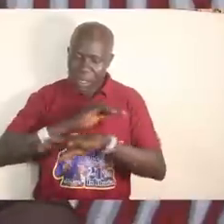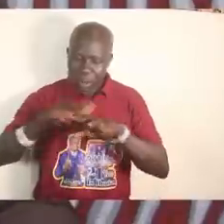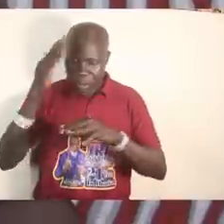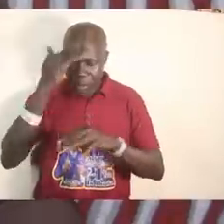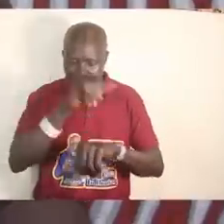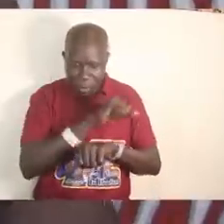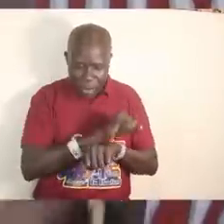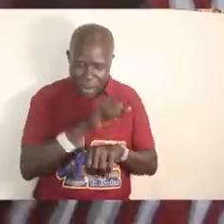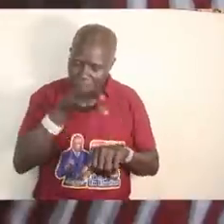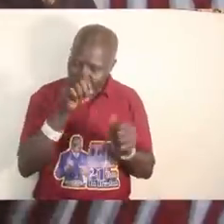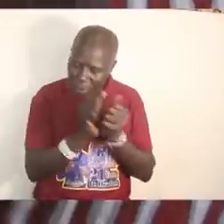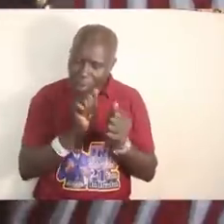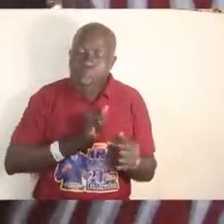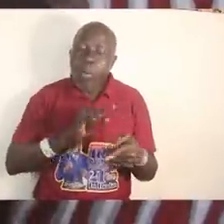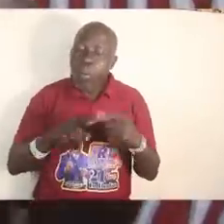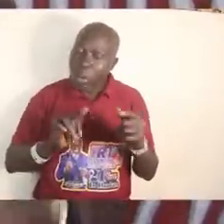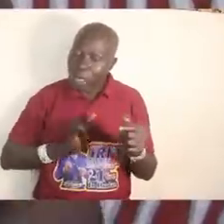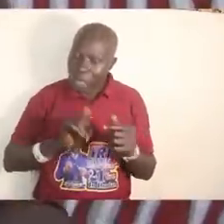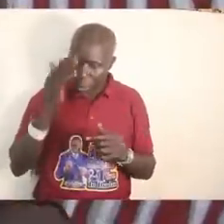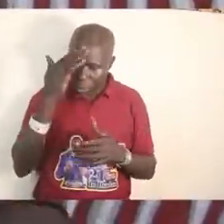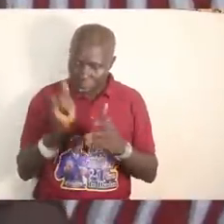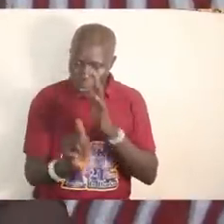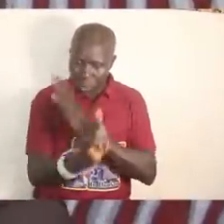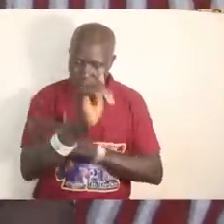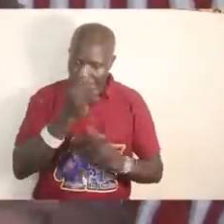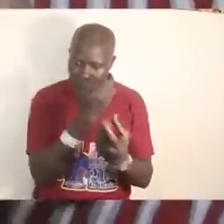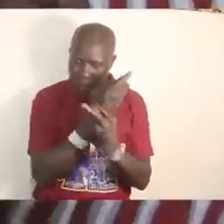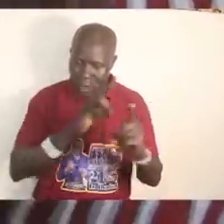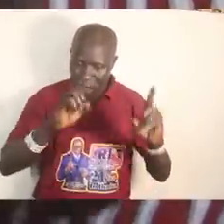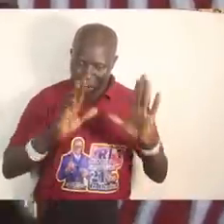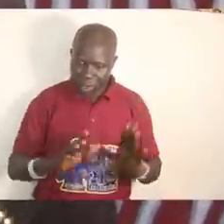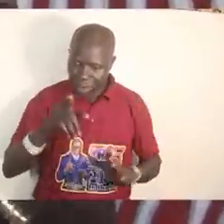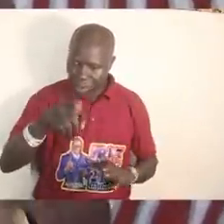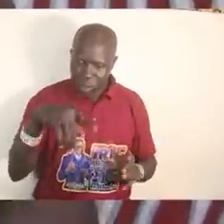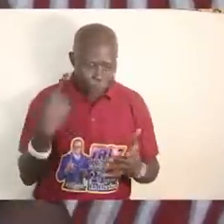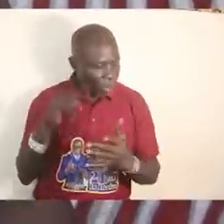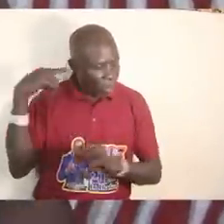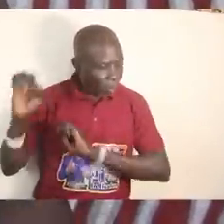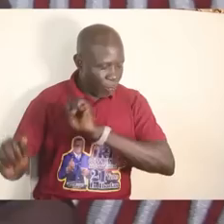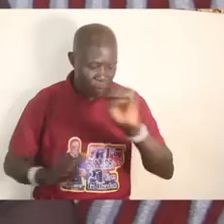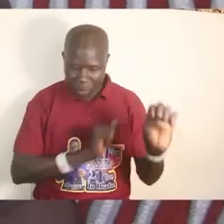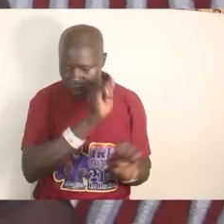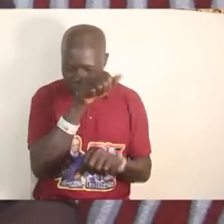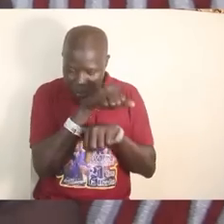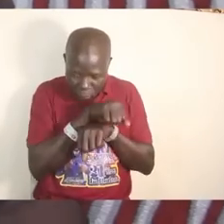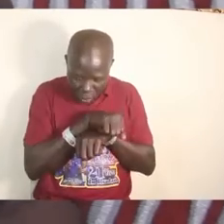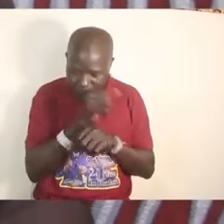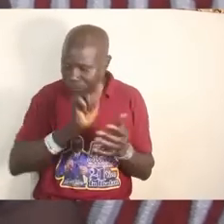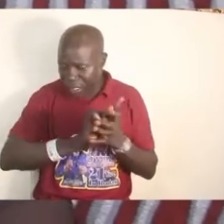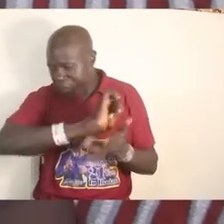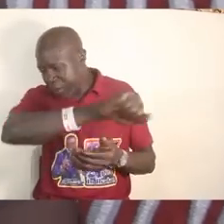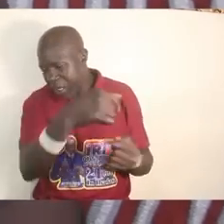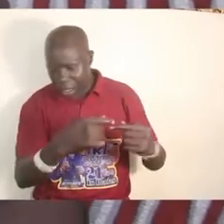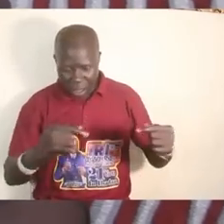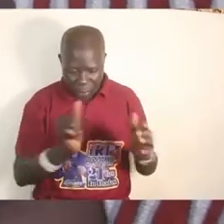the bondage you are bound with. Amo mo mo Olorun to le tu e sile. I know the God that can deliver you. Ninu igbeko ki igbeko. From that bondage. Ti aye fi o si abi omo re. Or